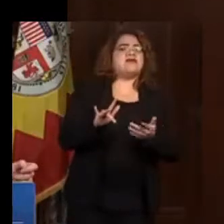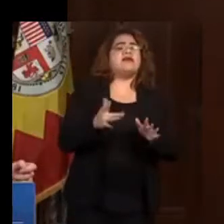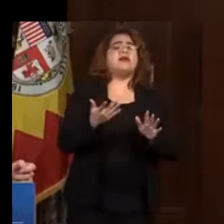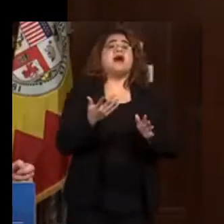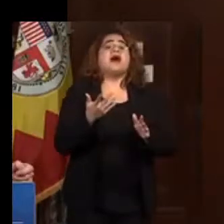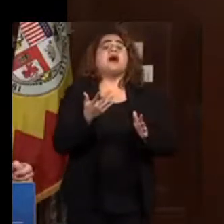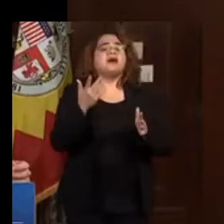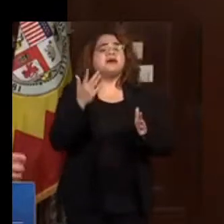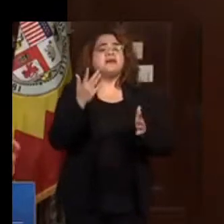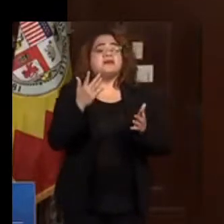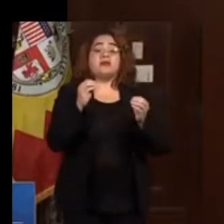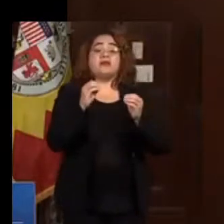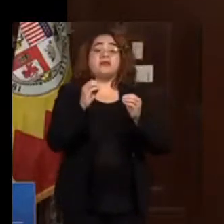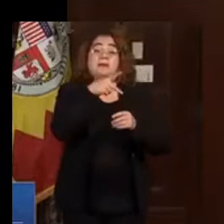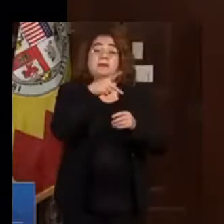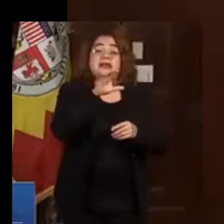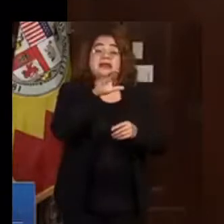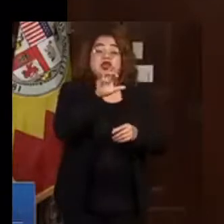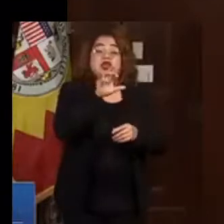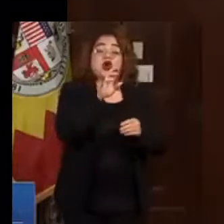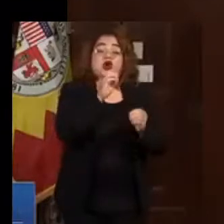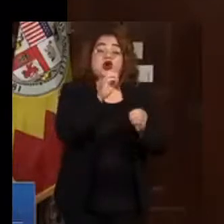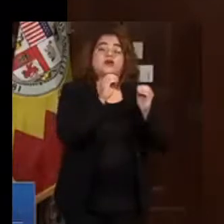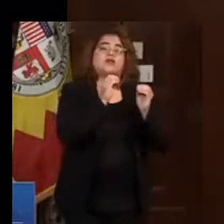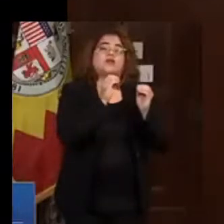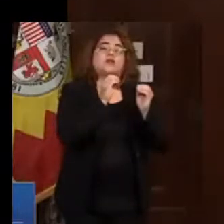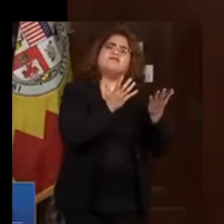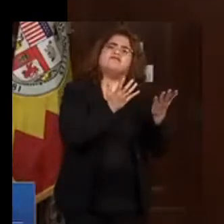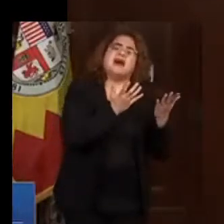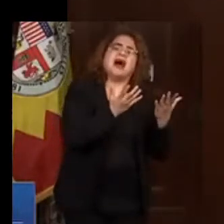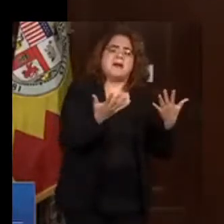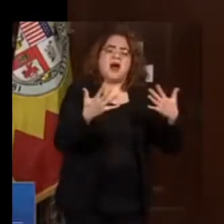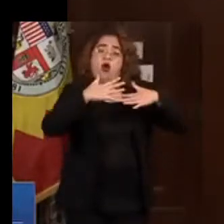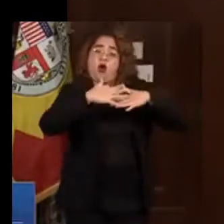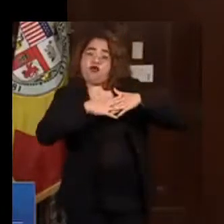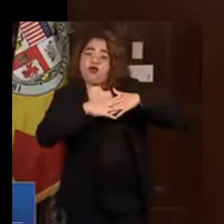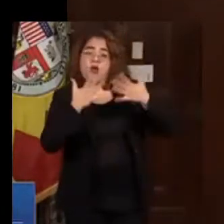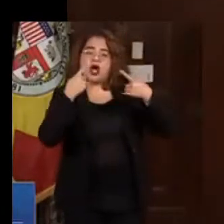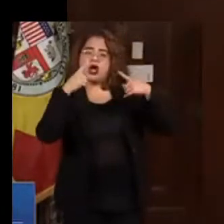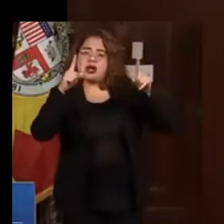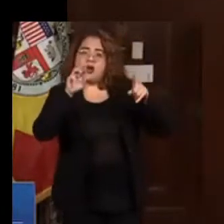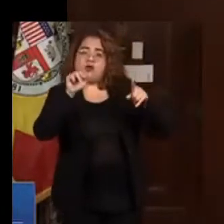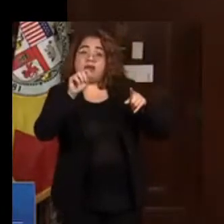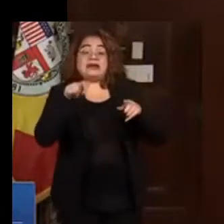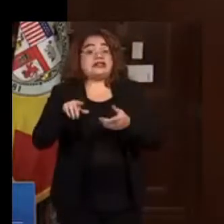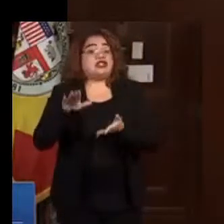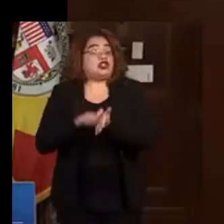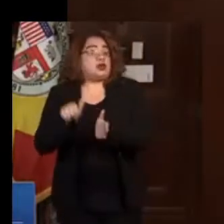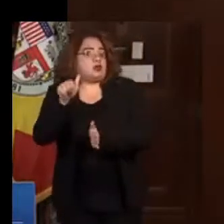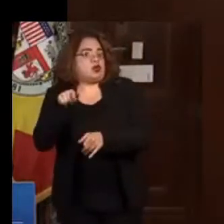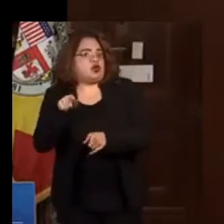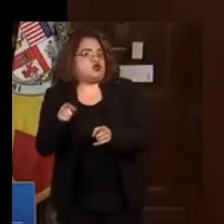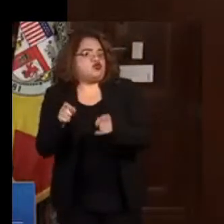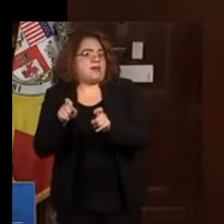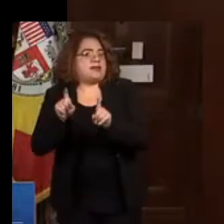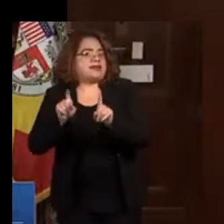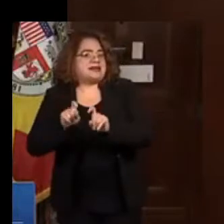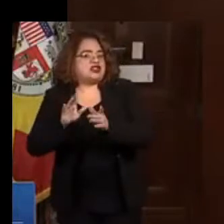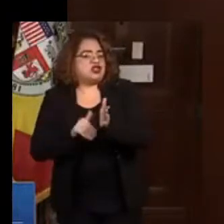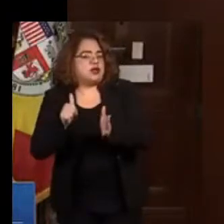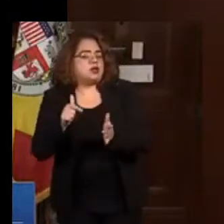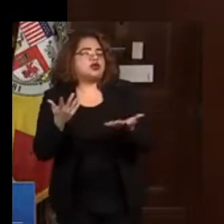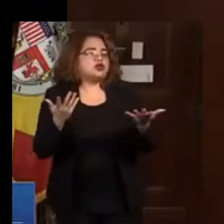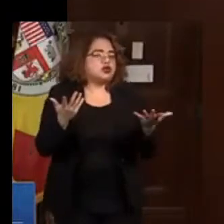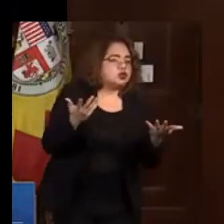more sensitive PCR tests. And if we see a good overlap there, then I think we'll be able to say, why don't we pour some money